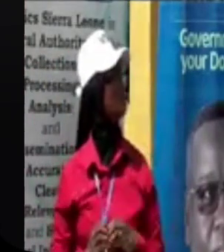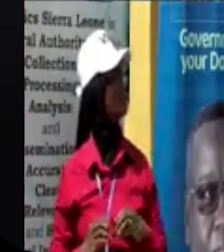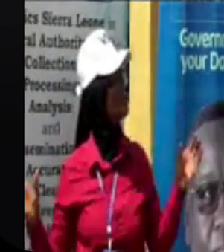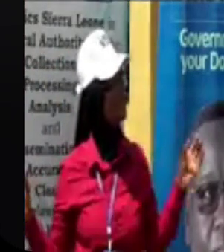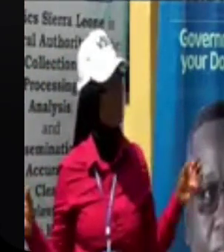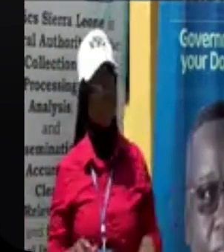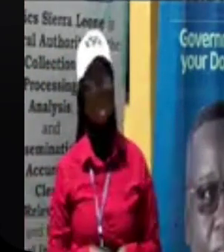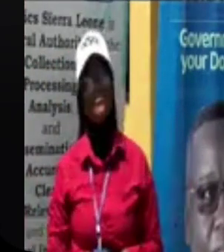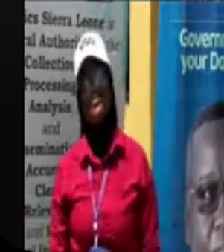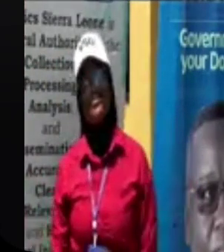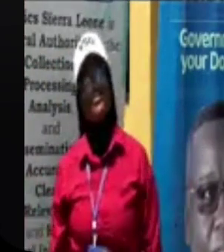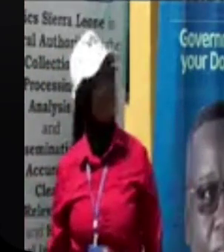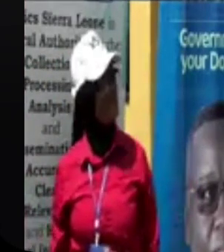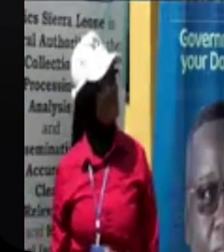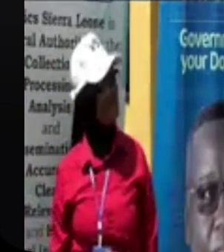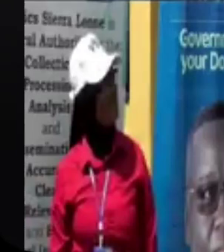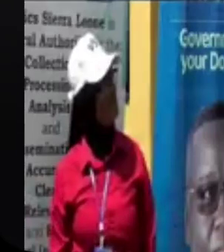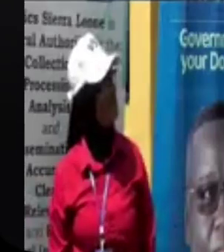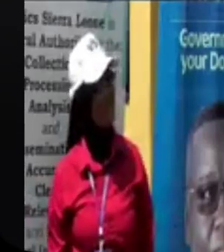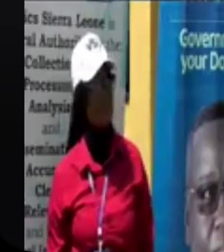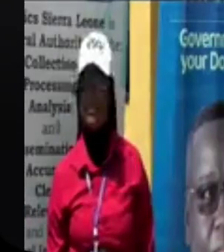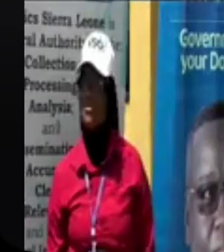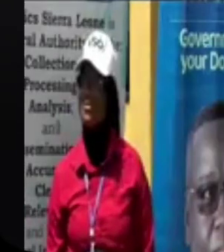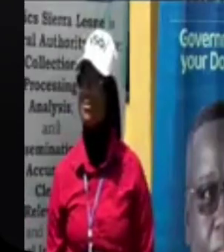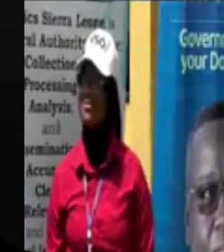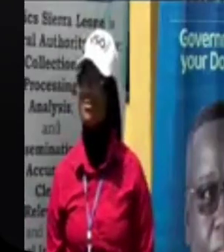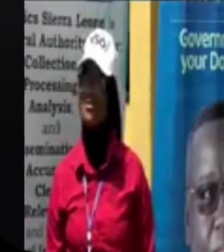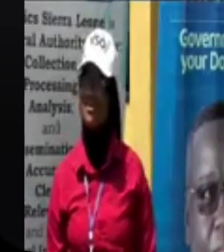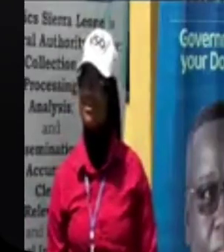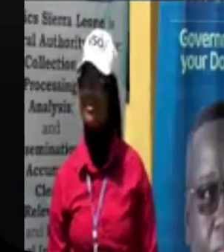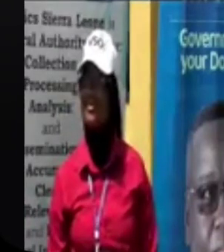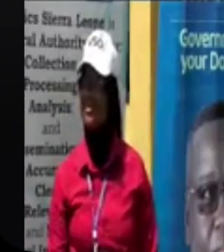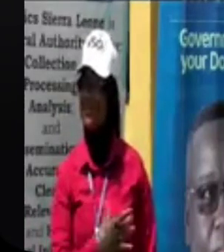front. Okay.